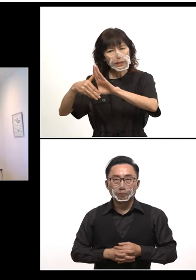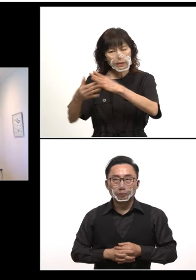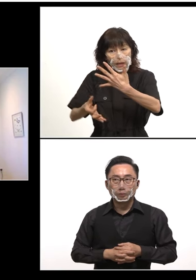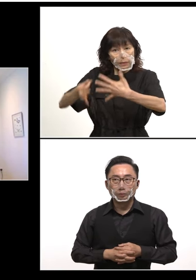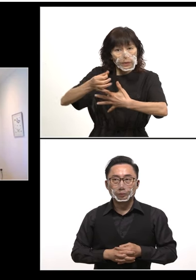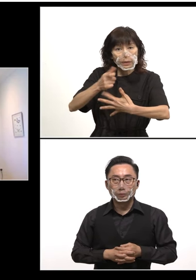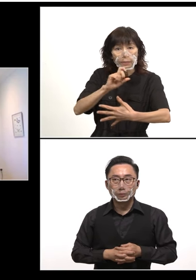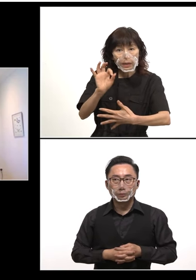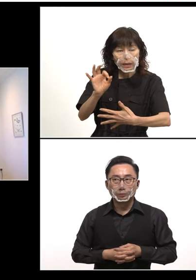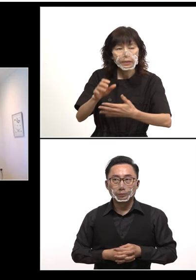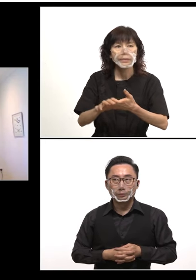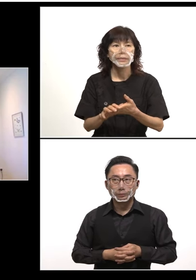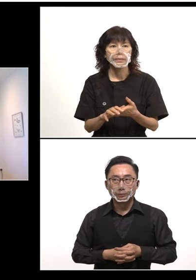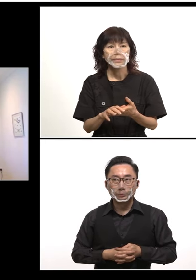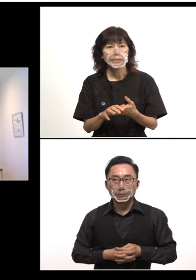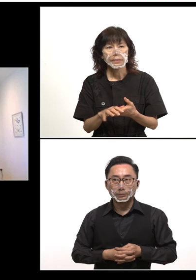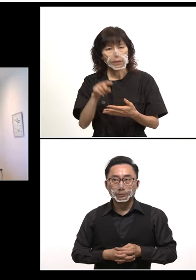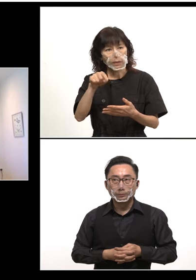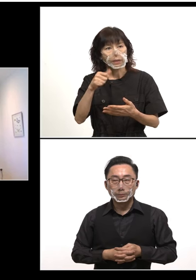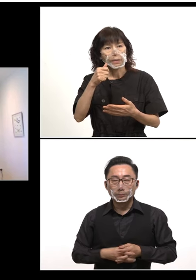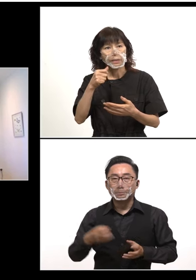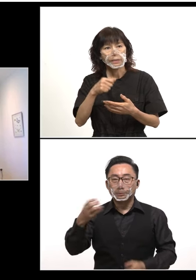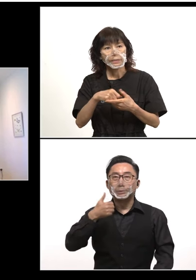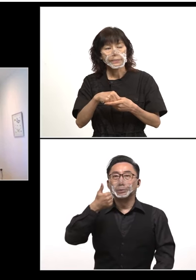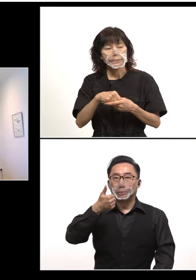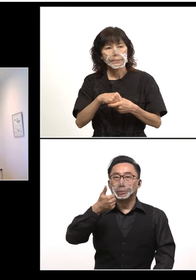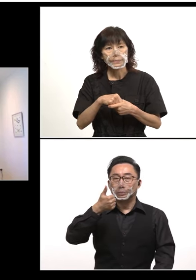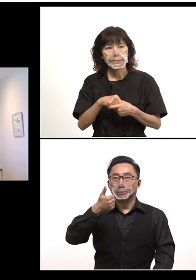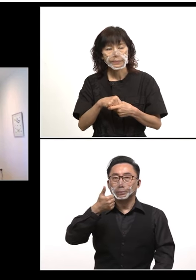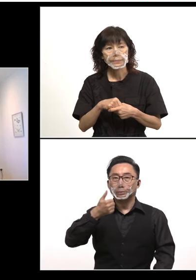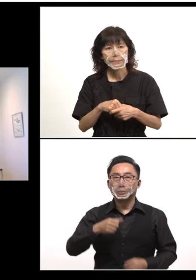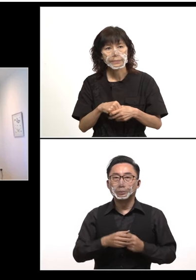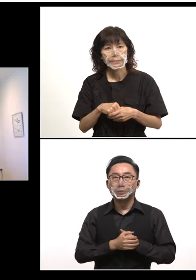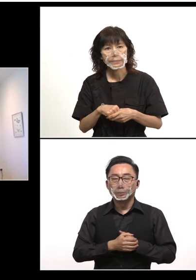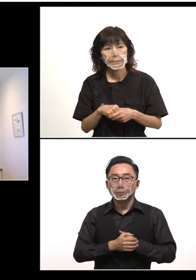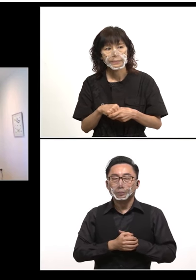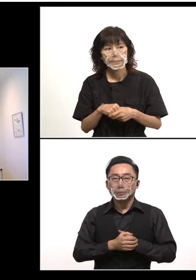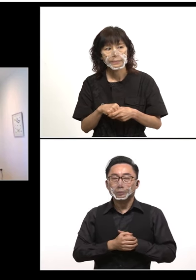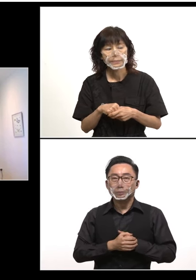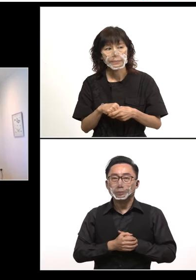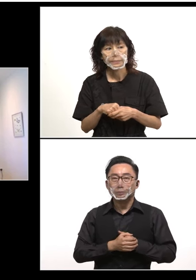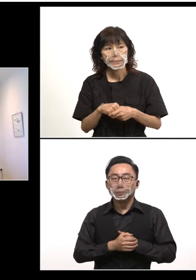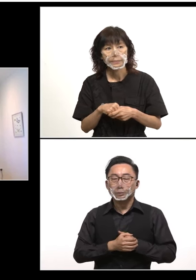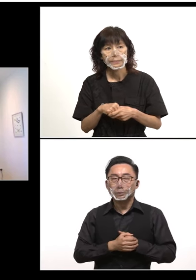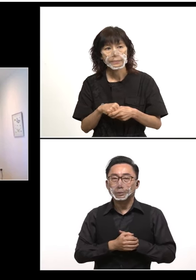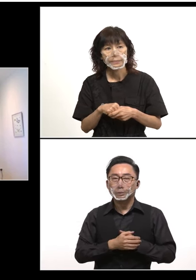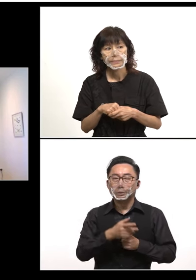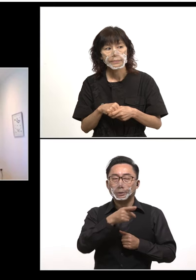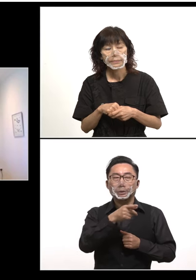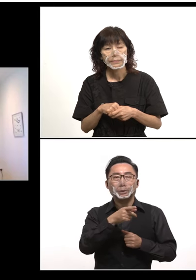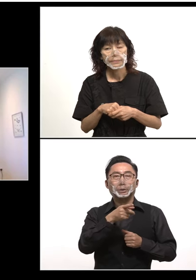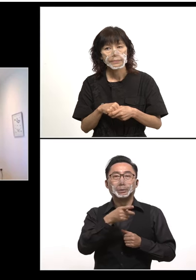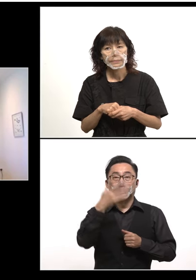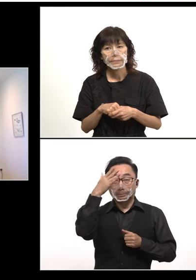That's a really good question. I think it's starting to change. We've just had a